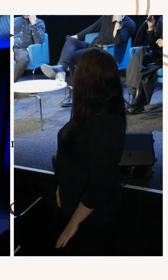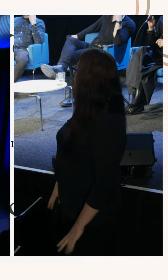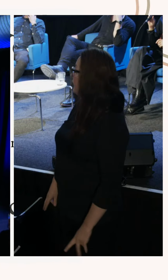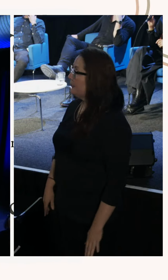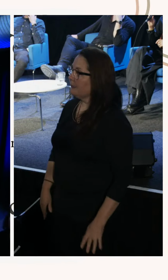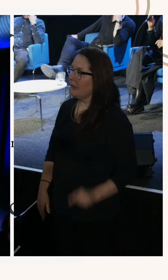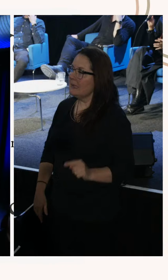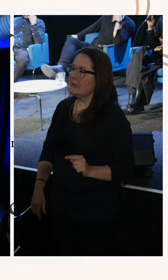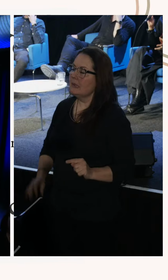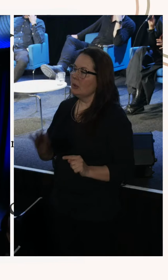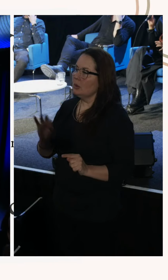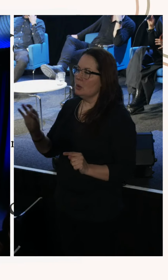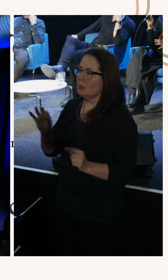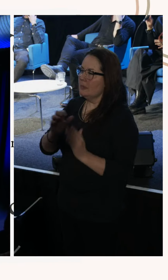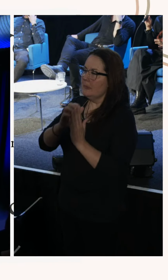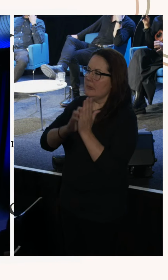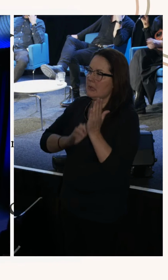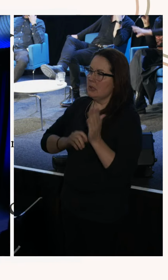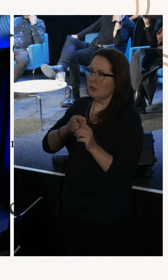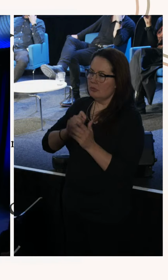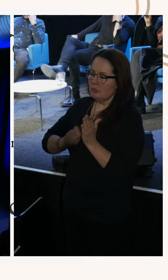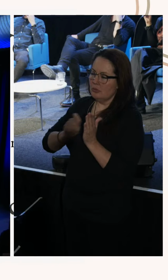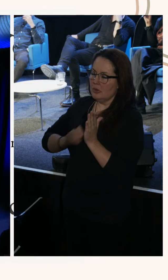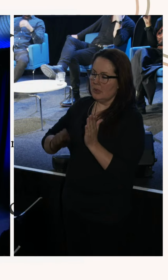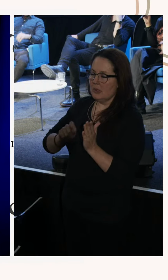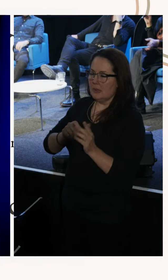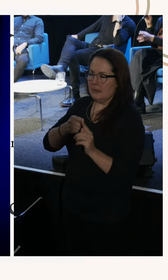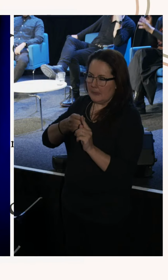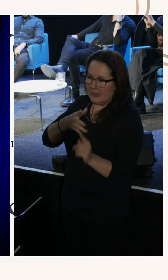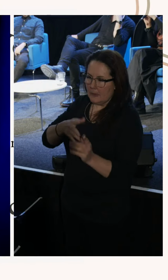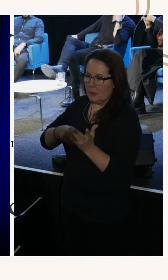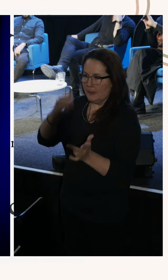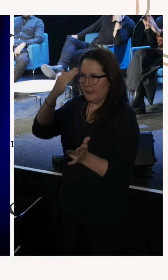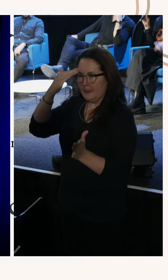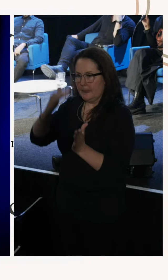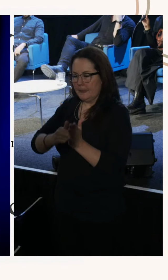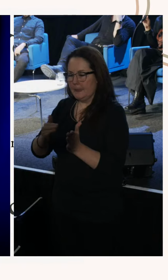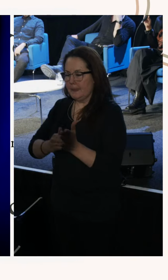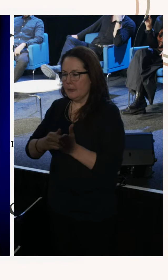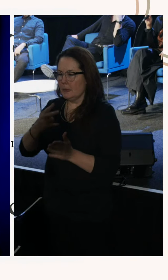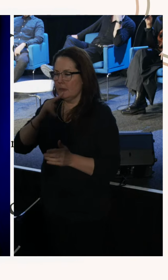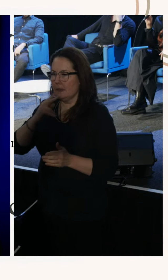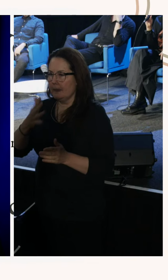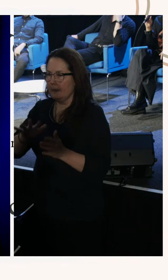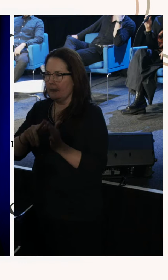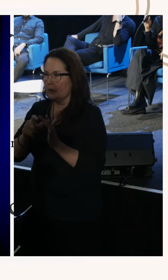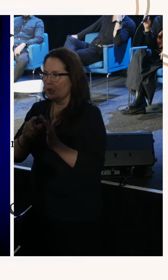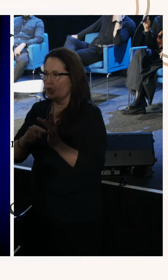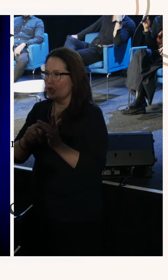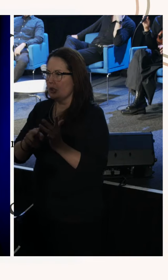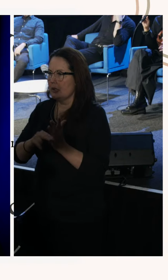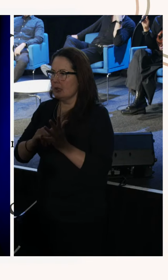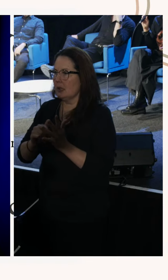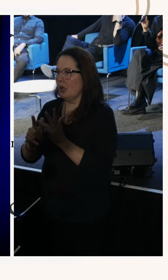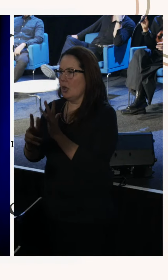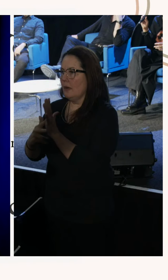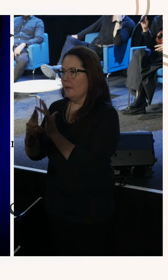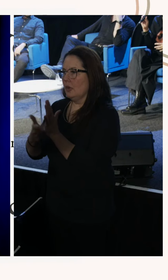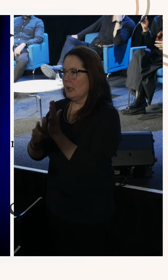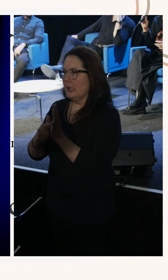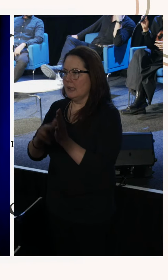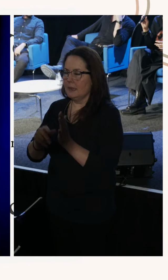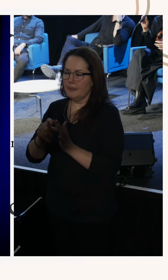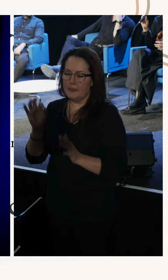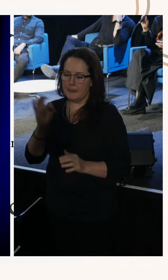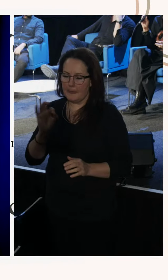This is not a piece that you wrote specifically to commemorate 250 editions by any means, but